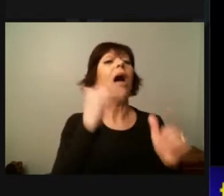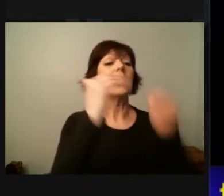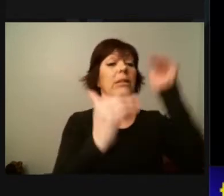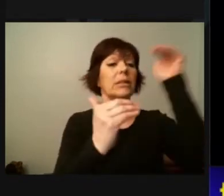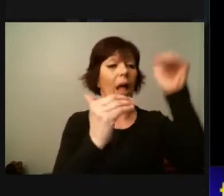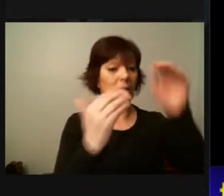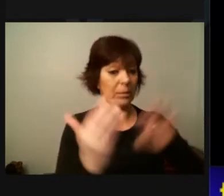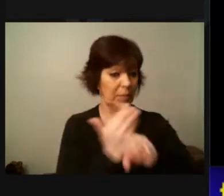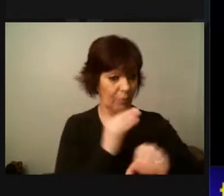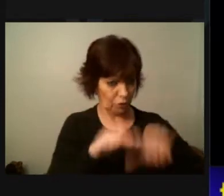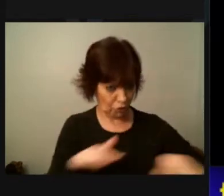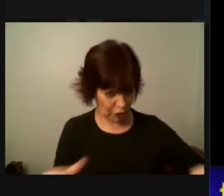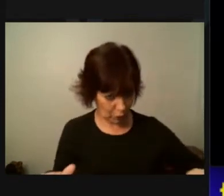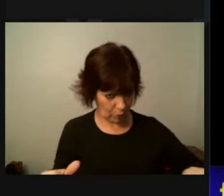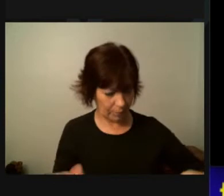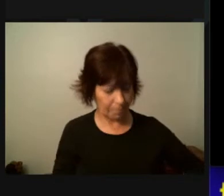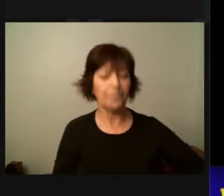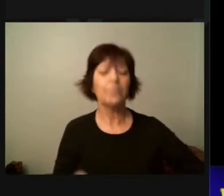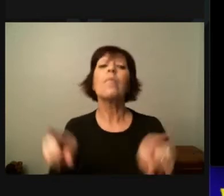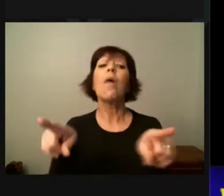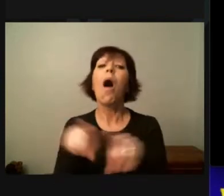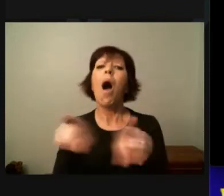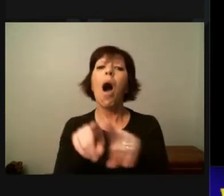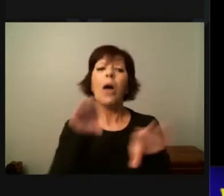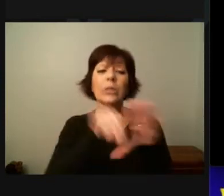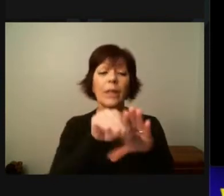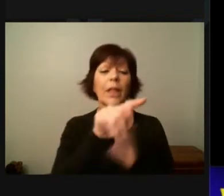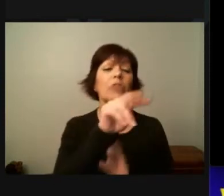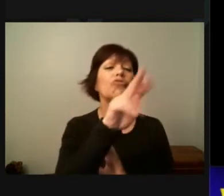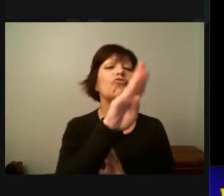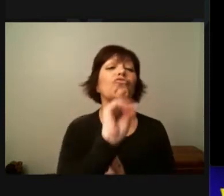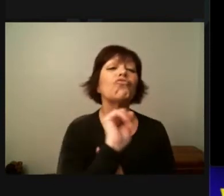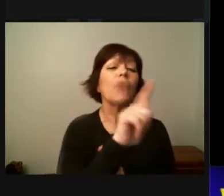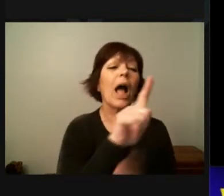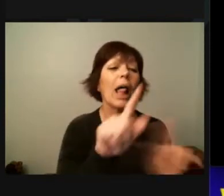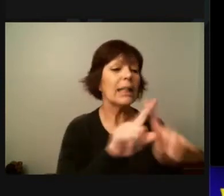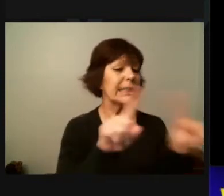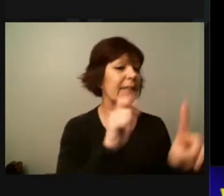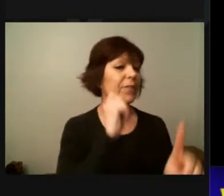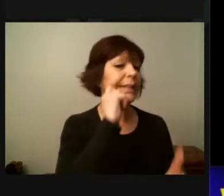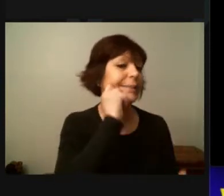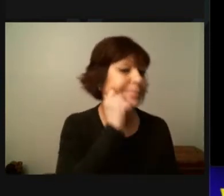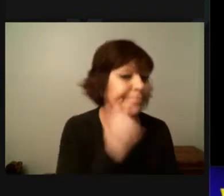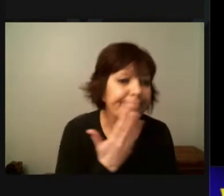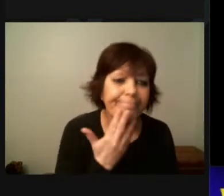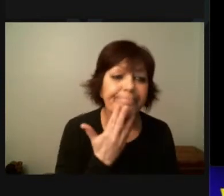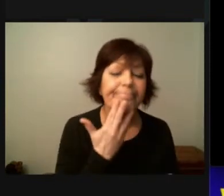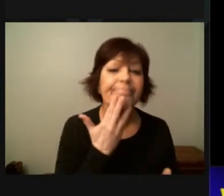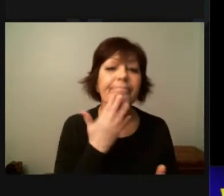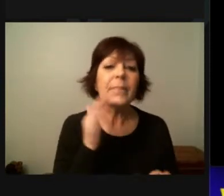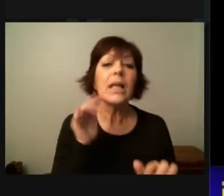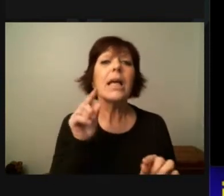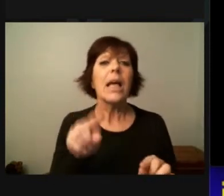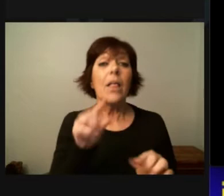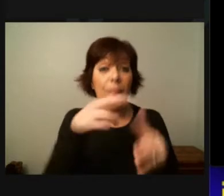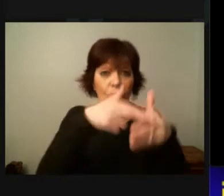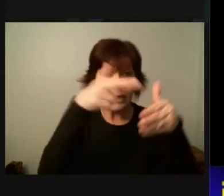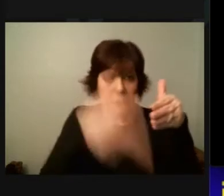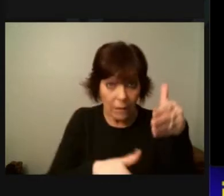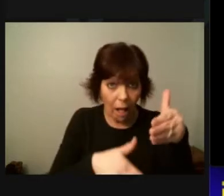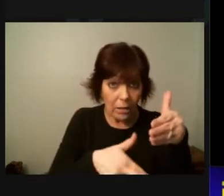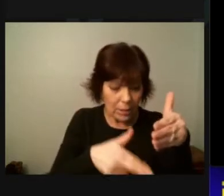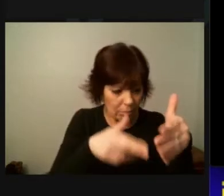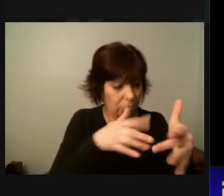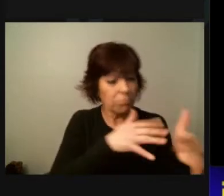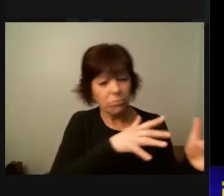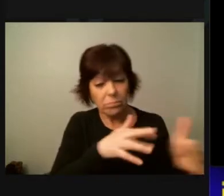we also include in those trials different ethnicities. These results then are peer reviewed by